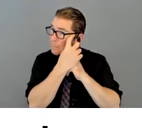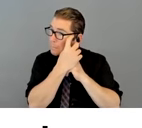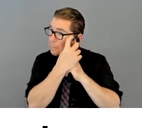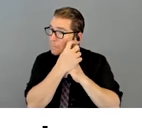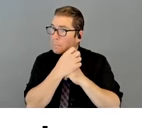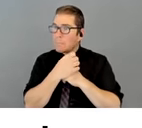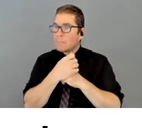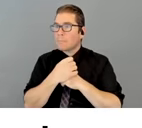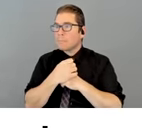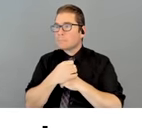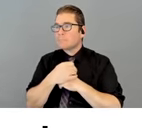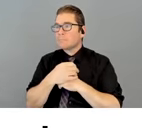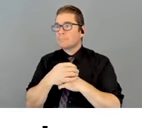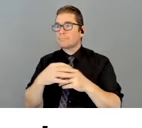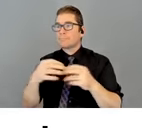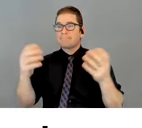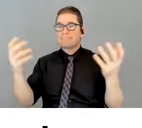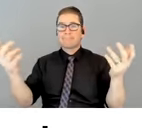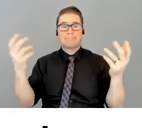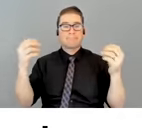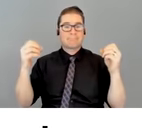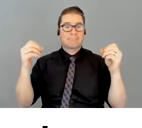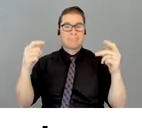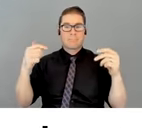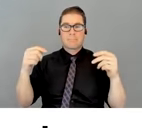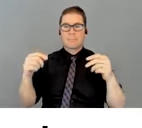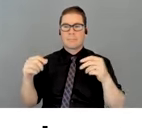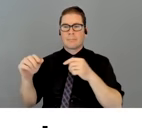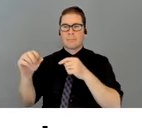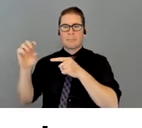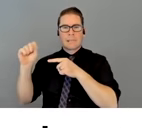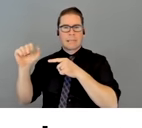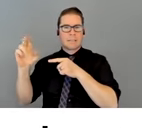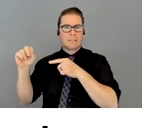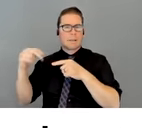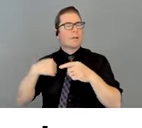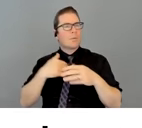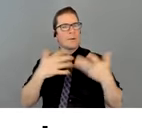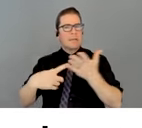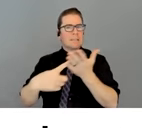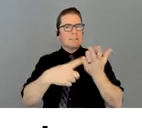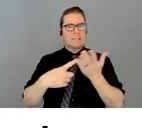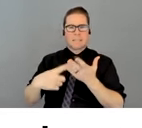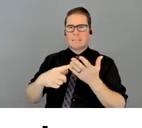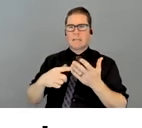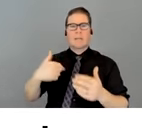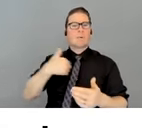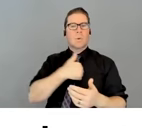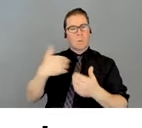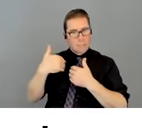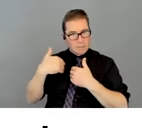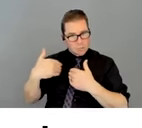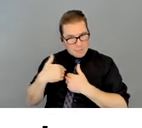Okay, so we've talked about a lot about our part in creating that welcoming, engaging